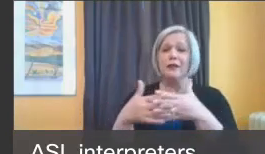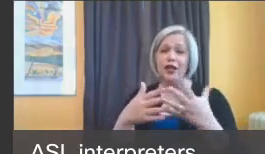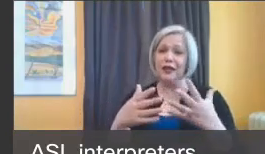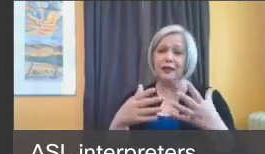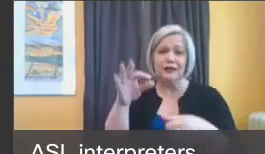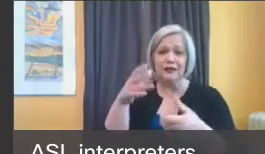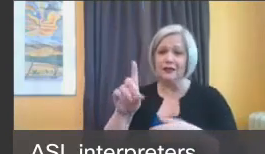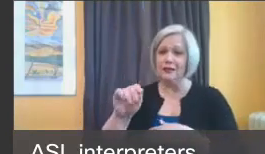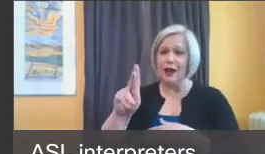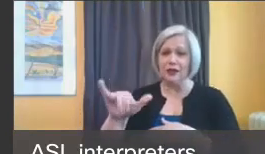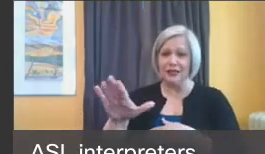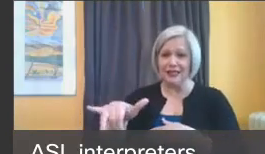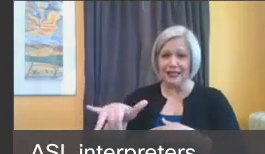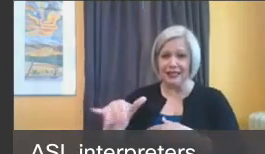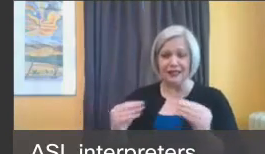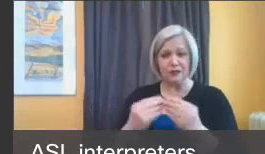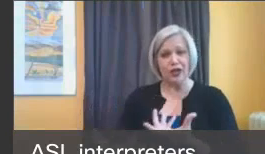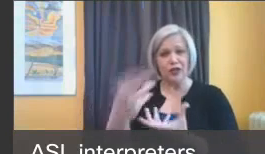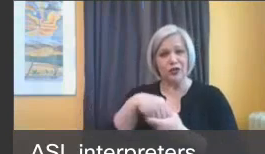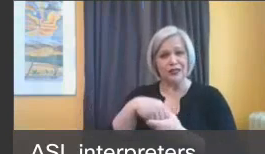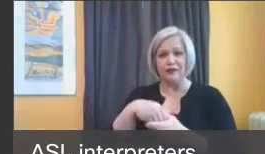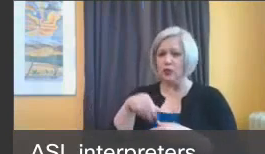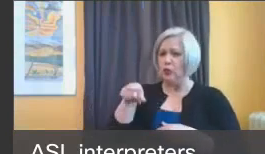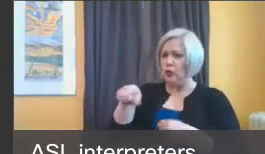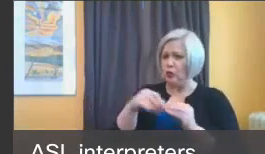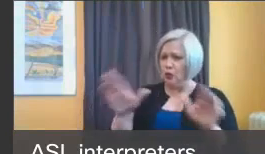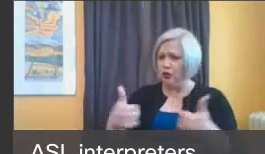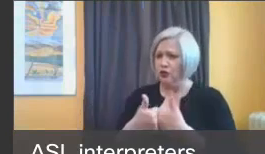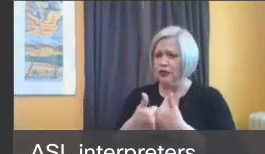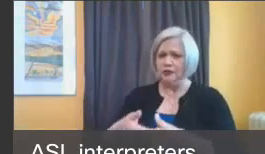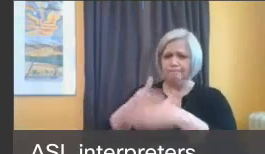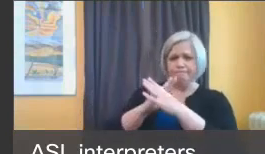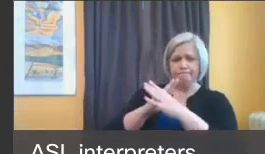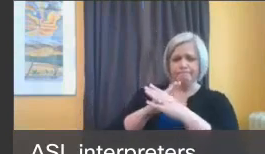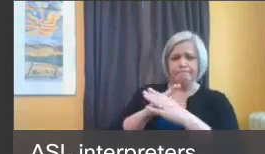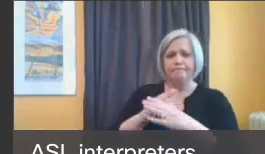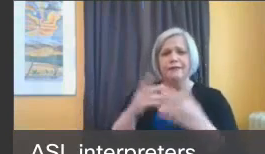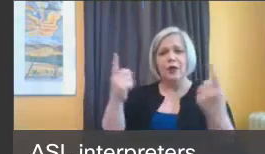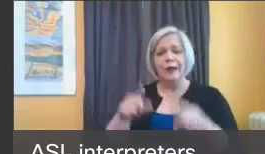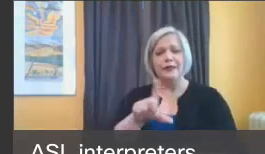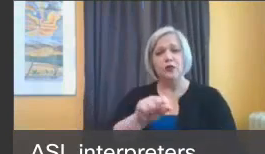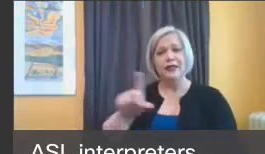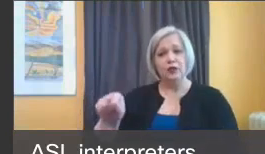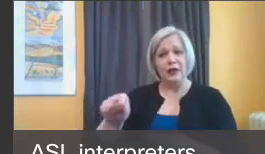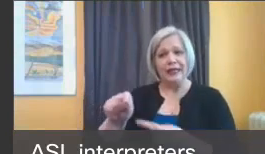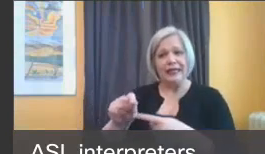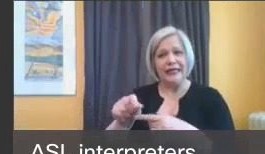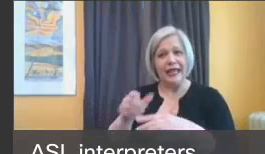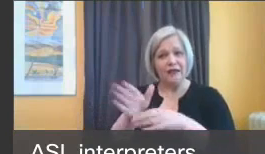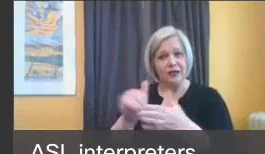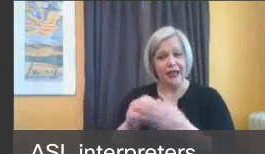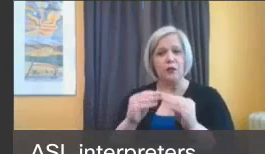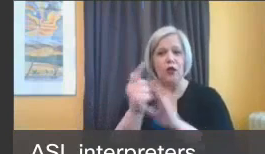inclusive. Many of these difficulties predate the current wave of restrictions that Florida enacted in the wake of the 2020 election. For